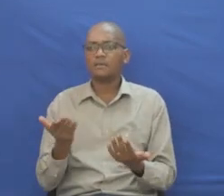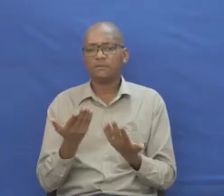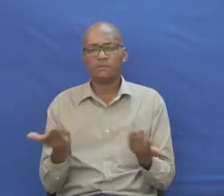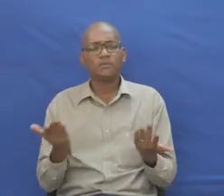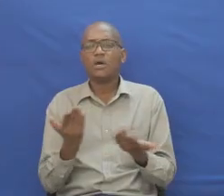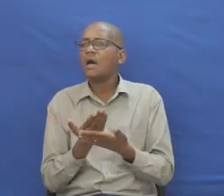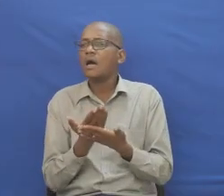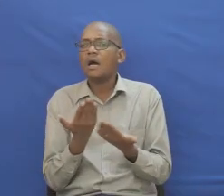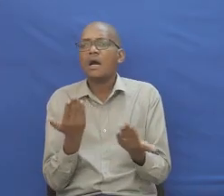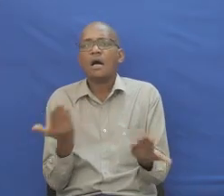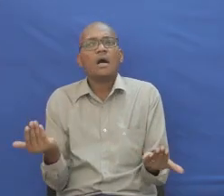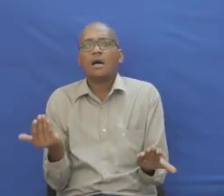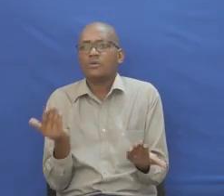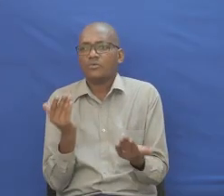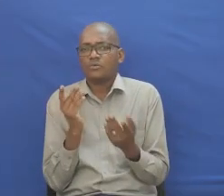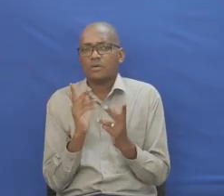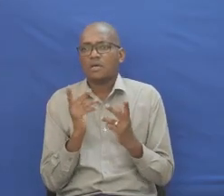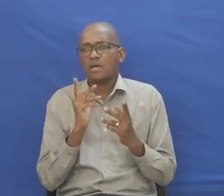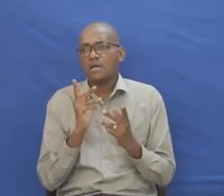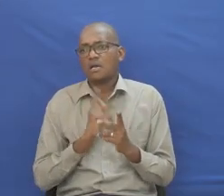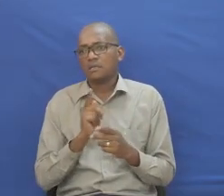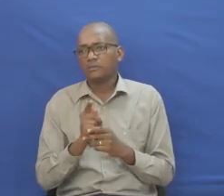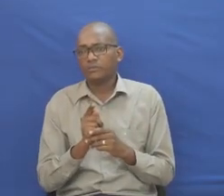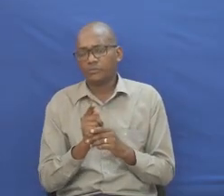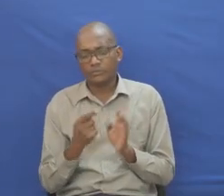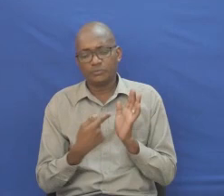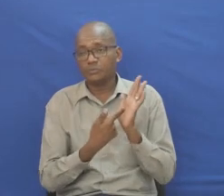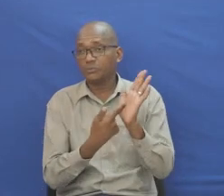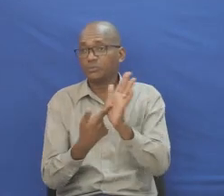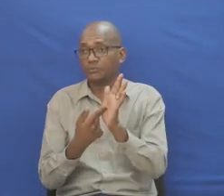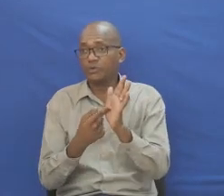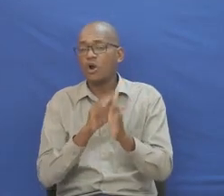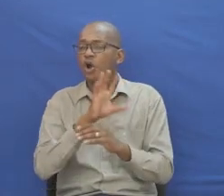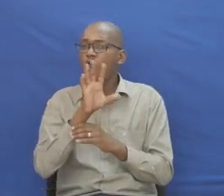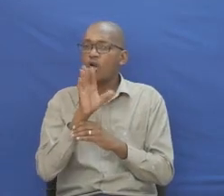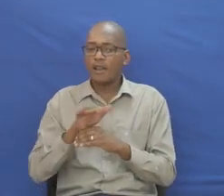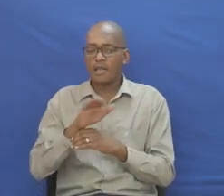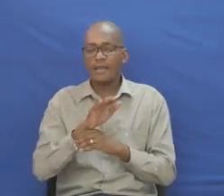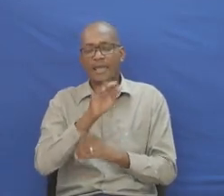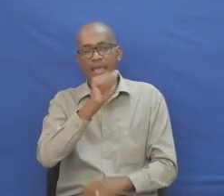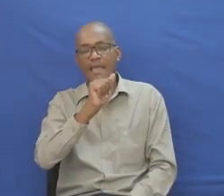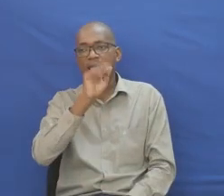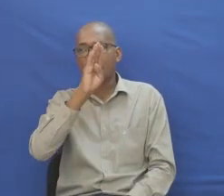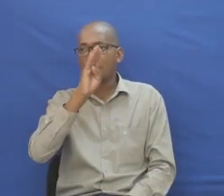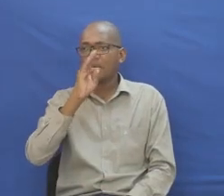one so as we can get a general formula which will consist of only this side, side AB, BC, and the